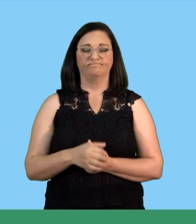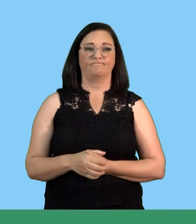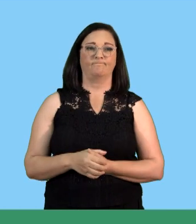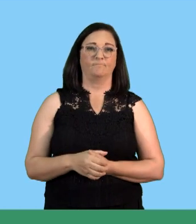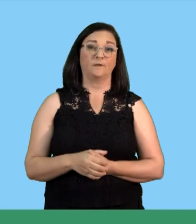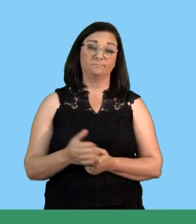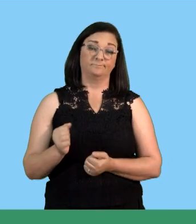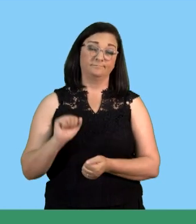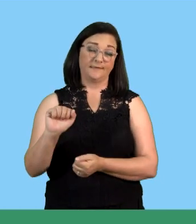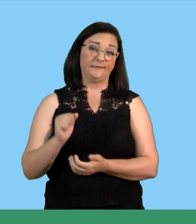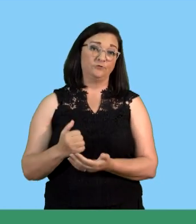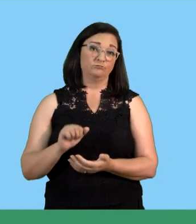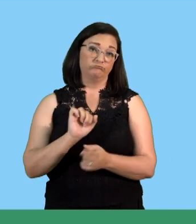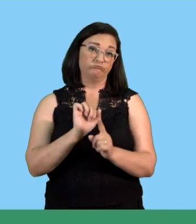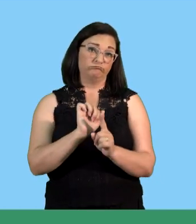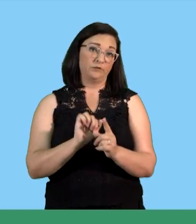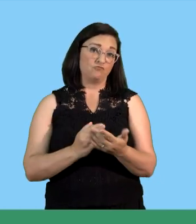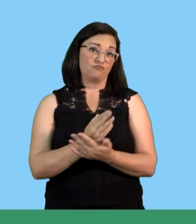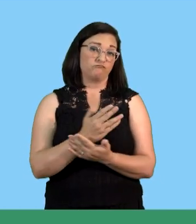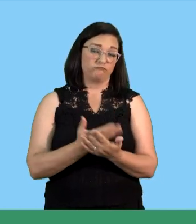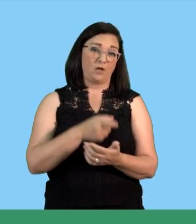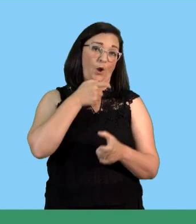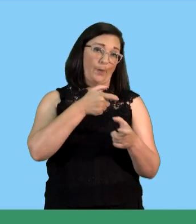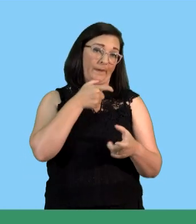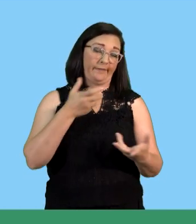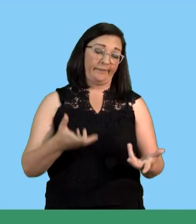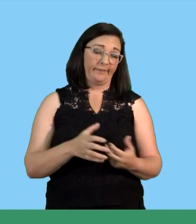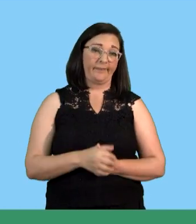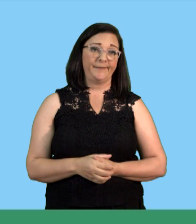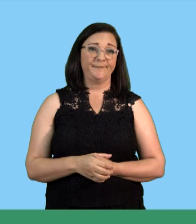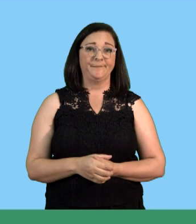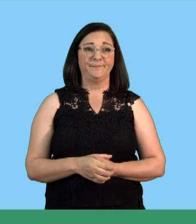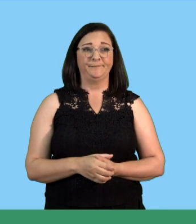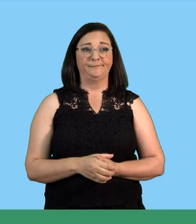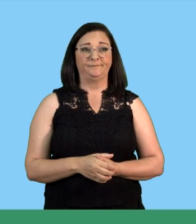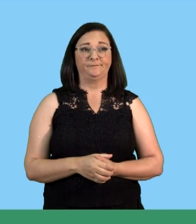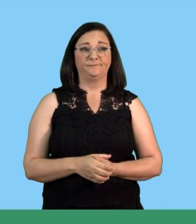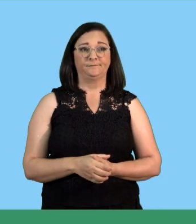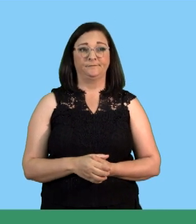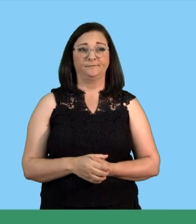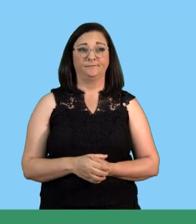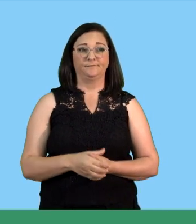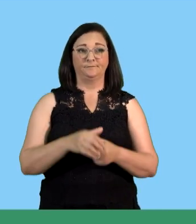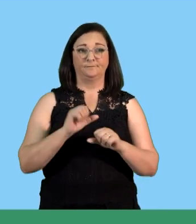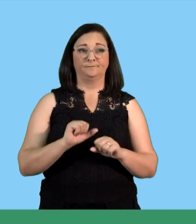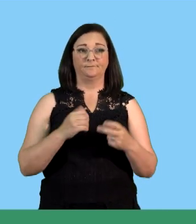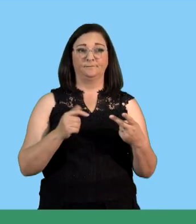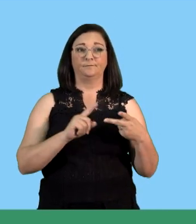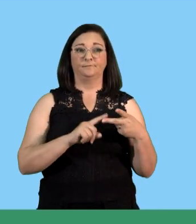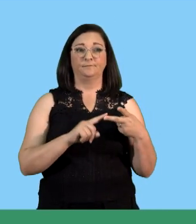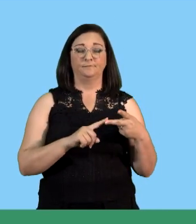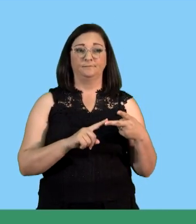CPA was not happy. So it is within his right to complain. So that is the right to complain.